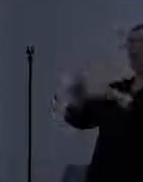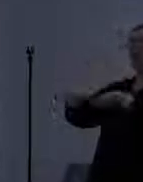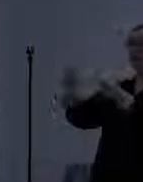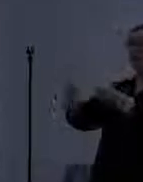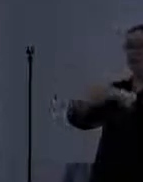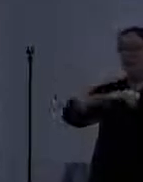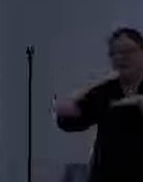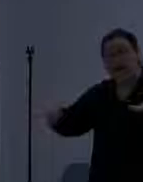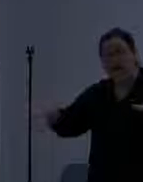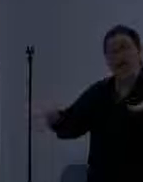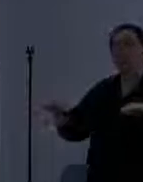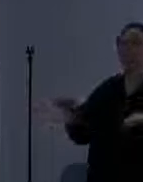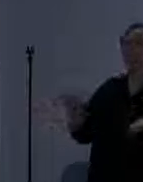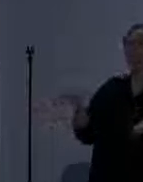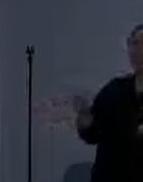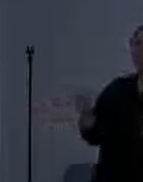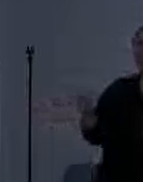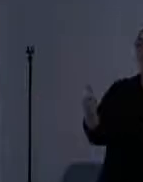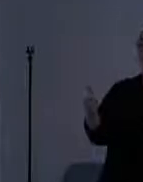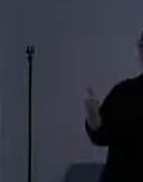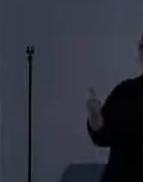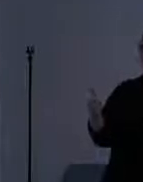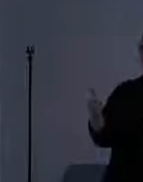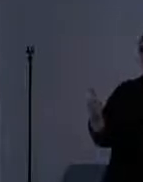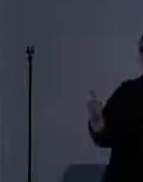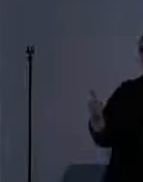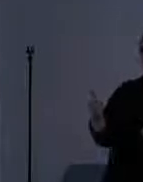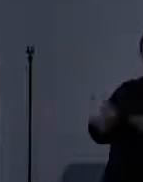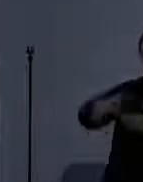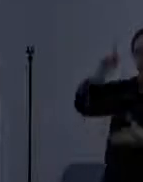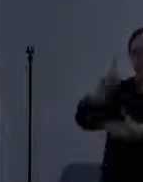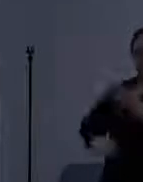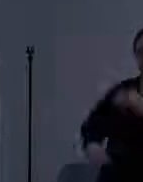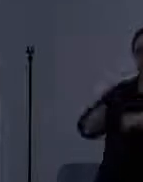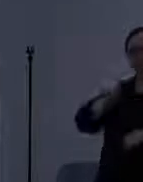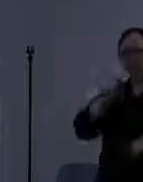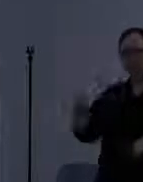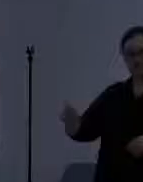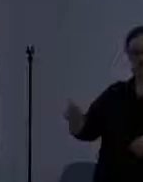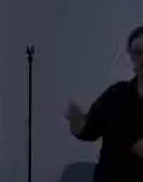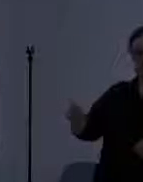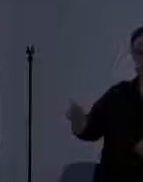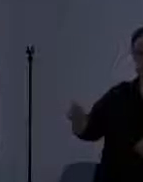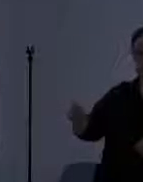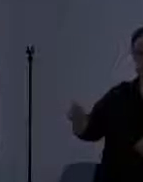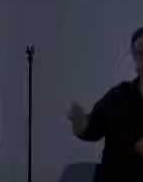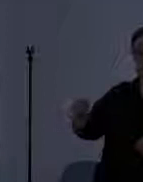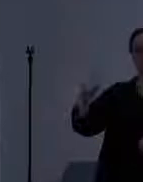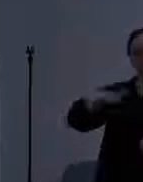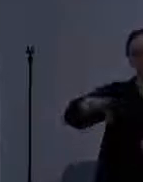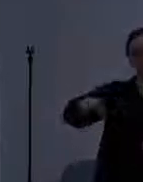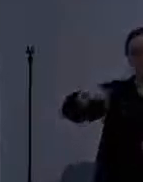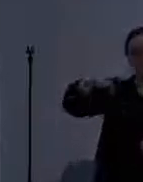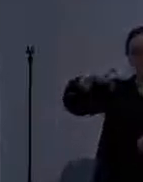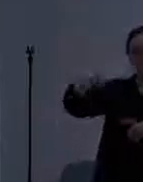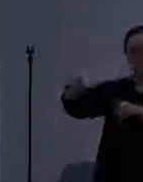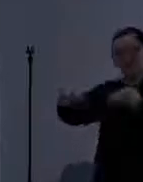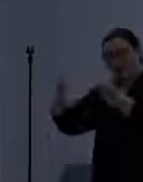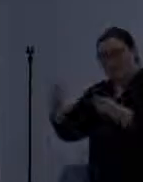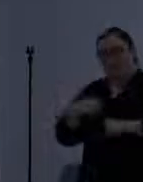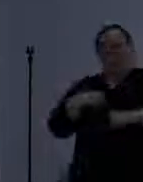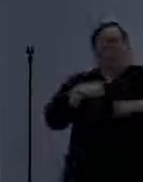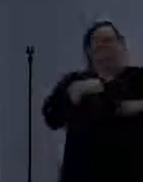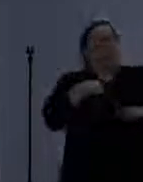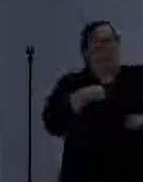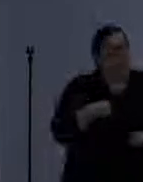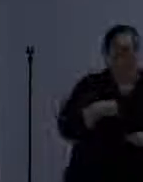or, getting to that really heavy end of things, we want people to know, because we want providers across the whole